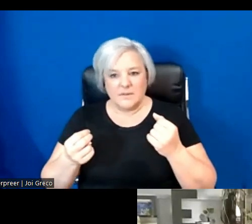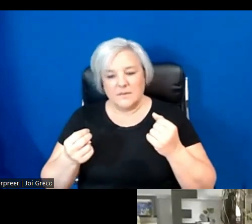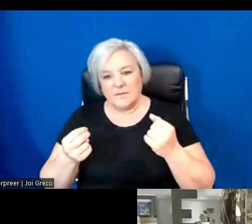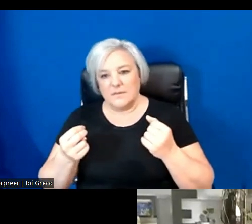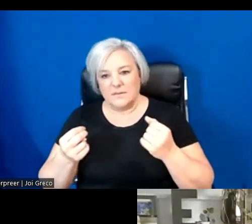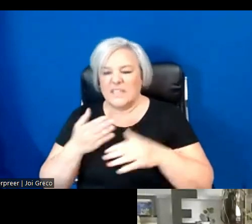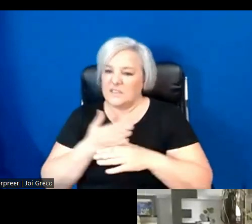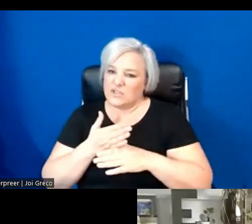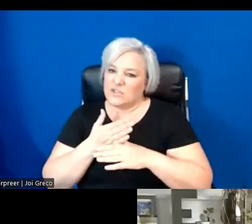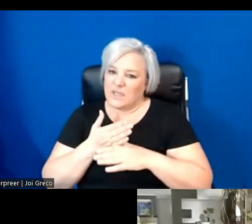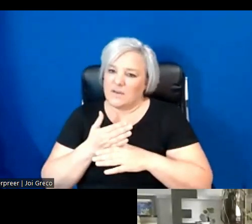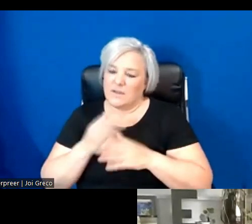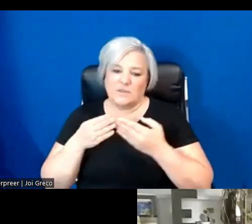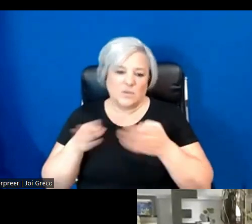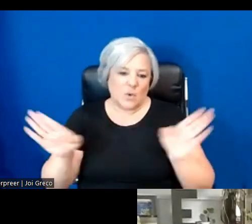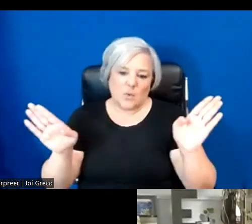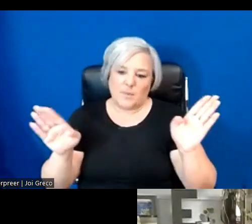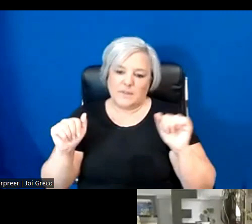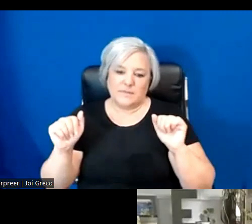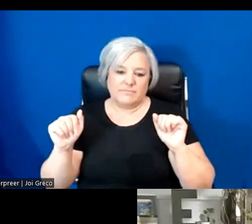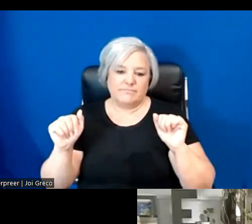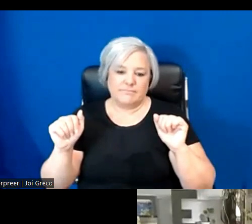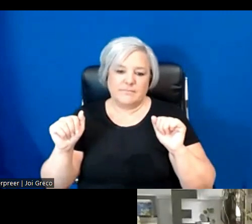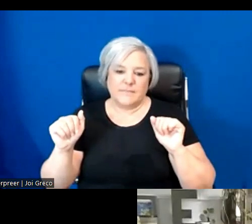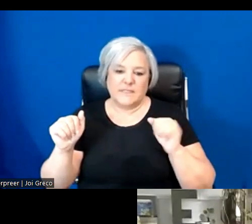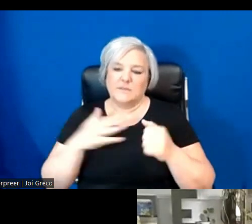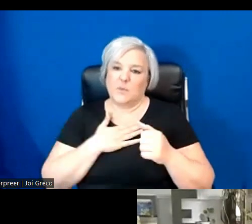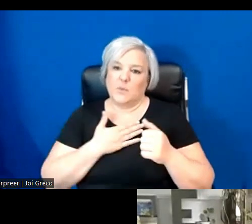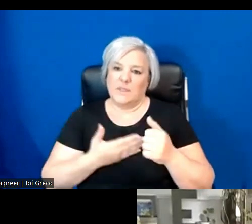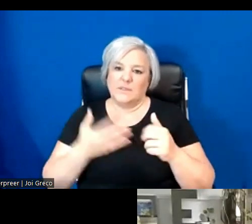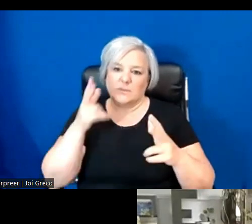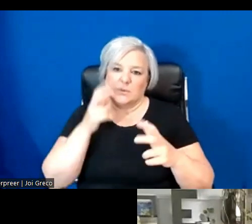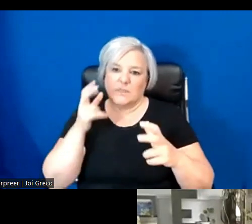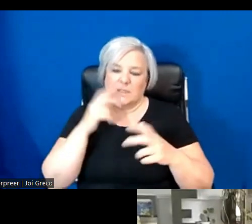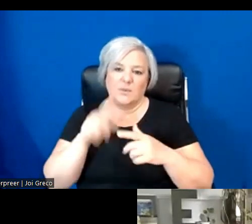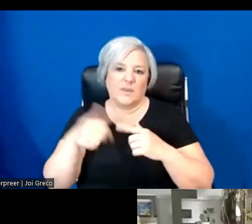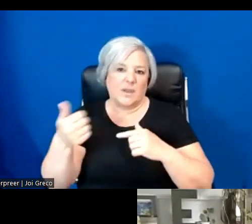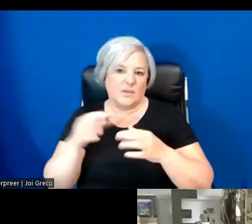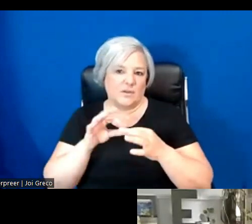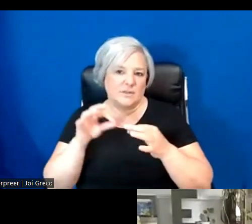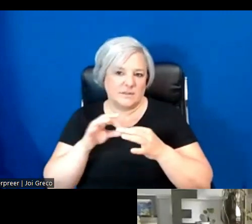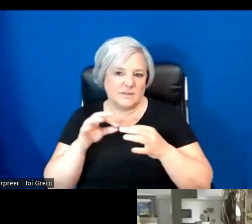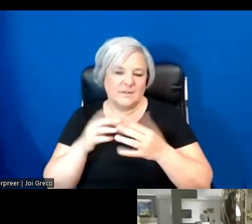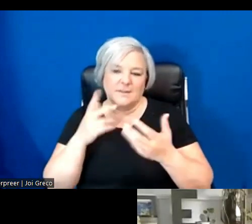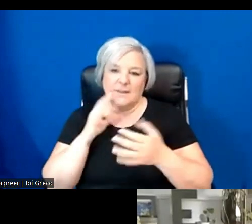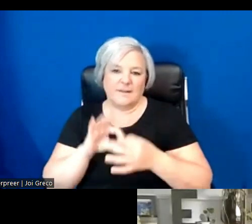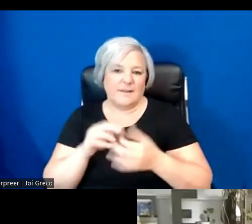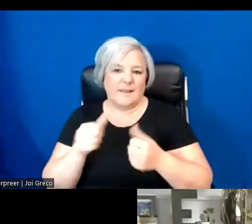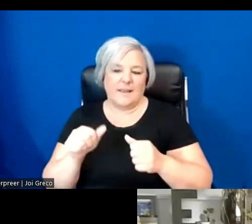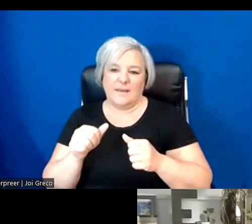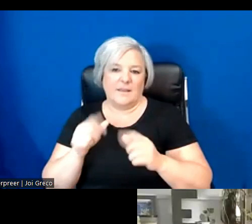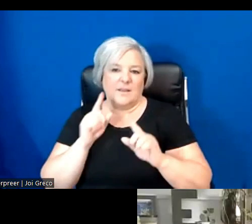it's sharing, it's open, it's sharing, and it's being willing to hear what the other is saying, like any great relationship,